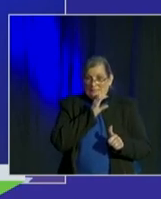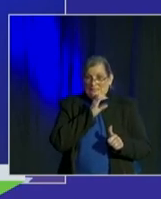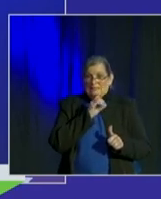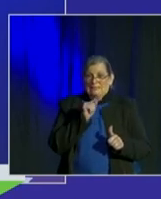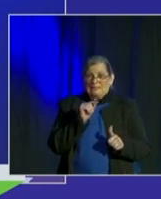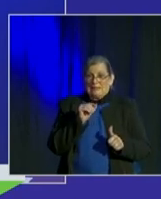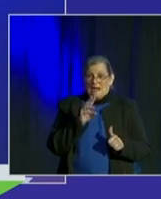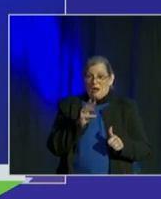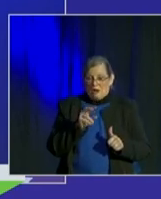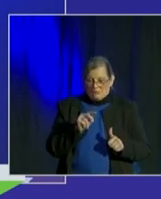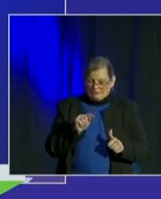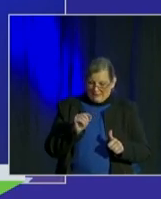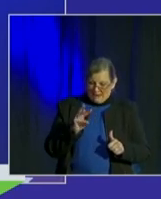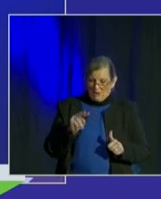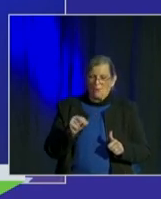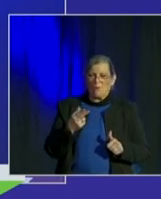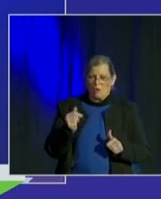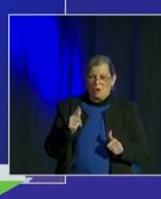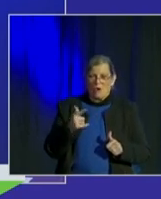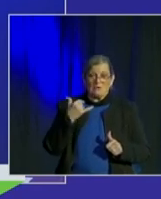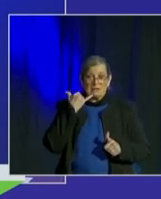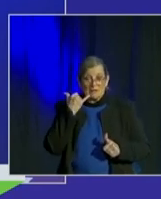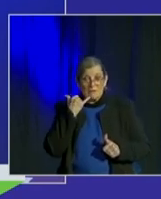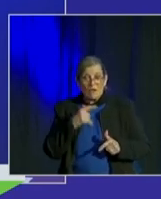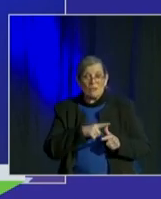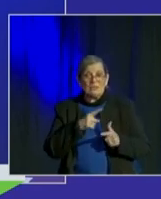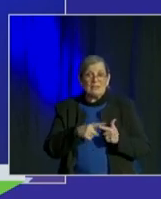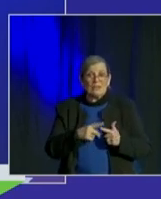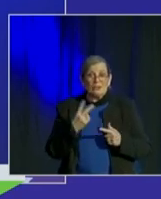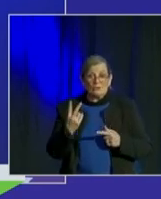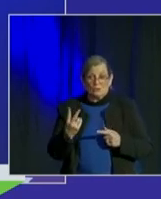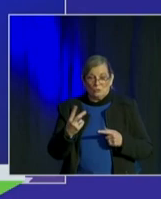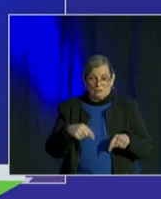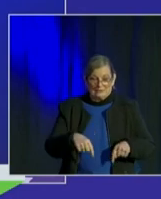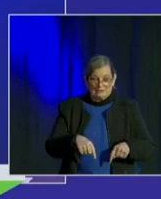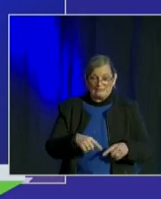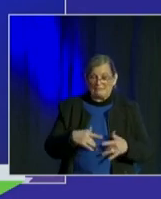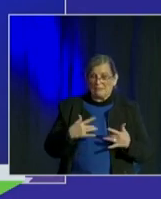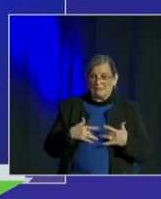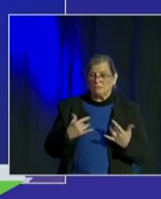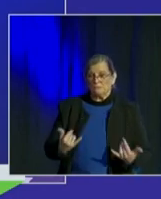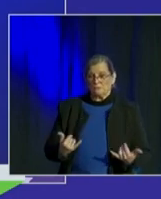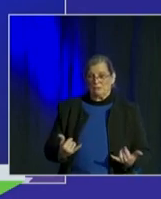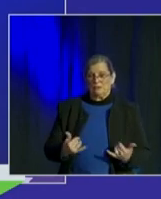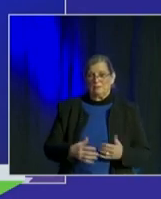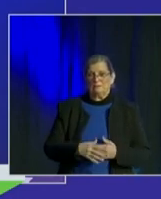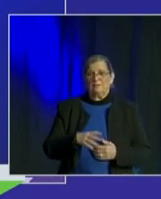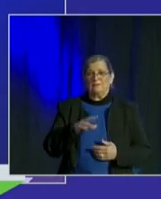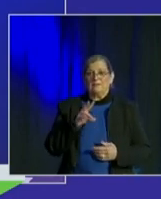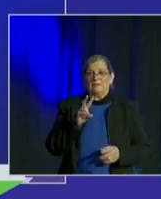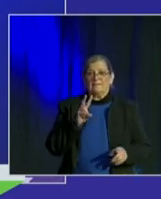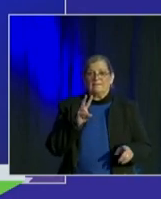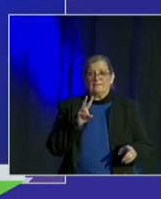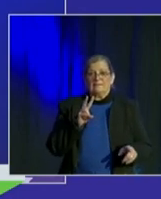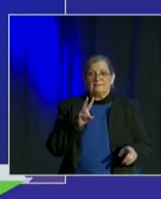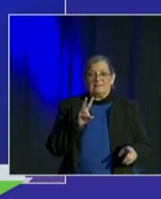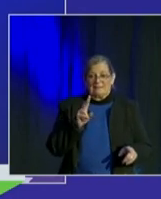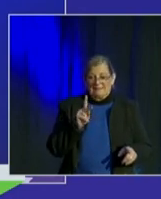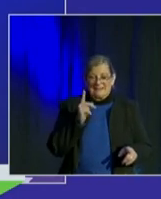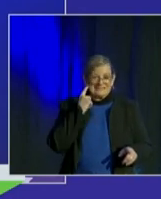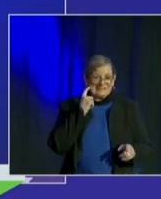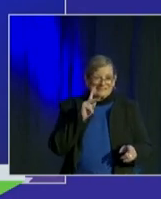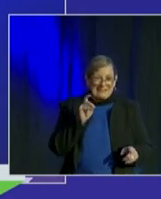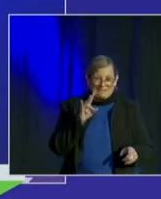over the telephone, and we've had 2 of these events today. Like Kevin said earlier, we miss seeing everybody